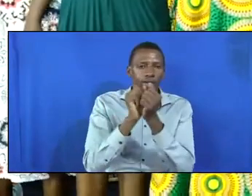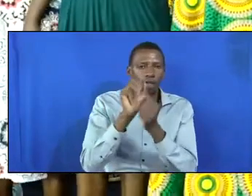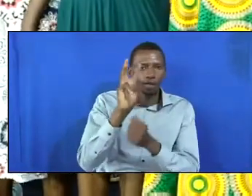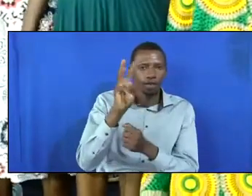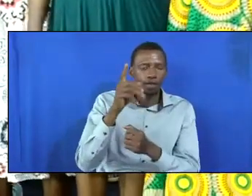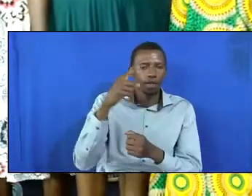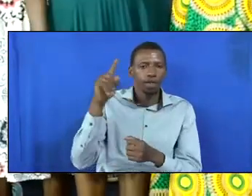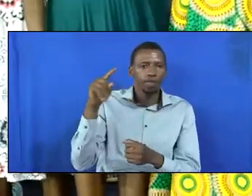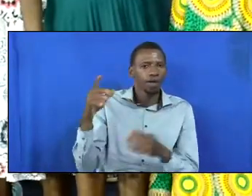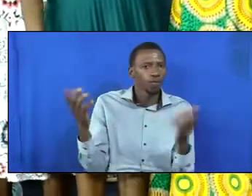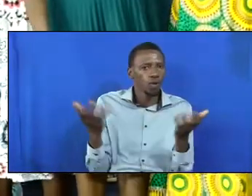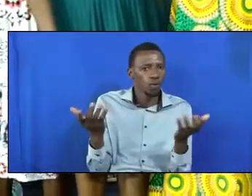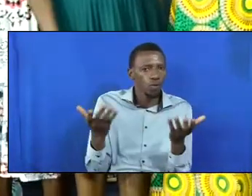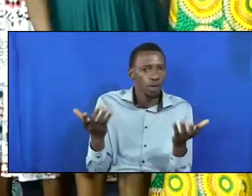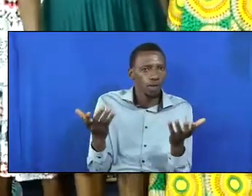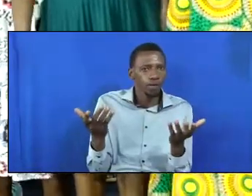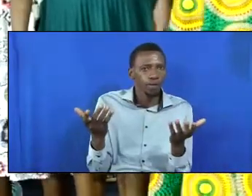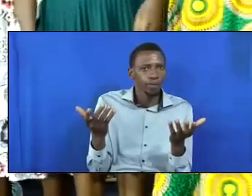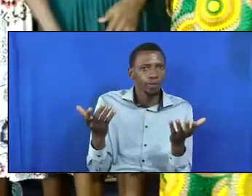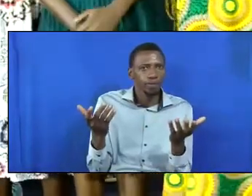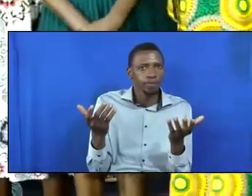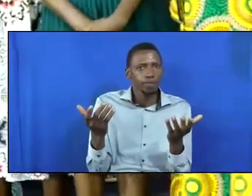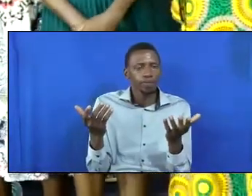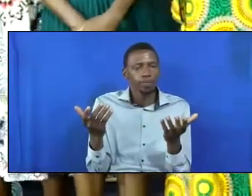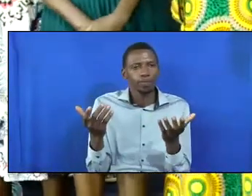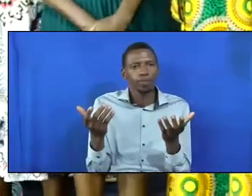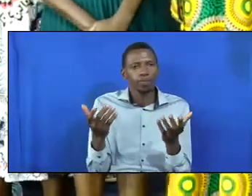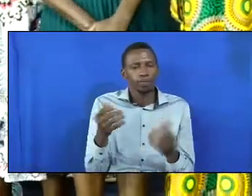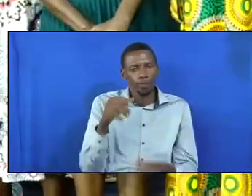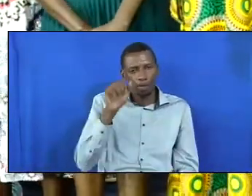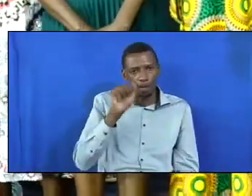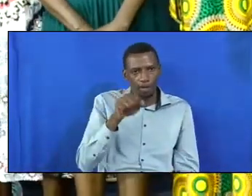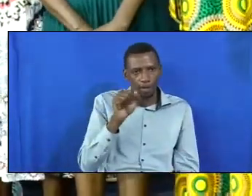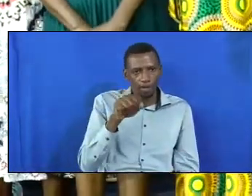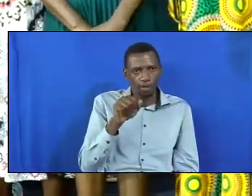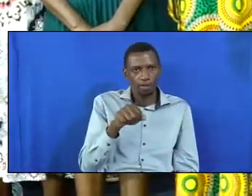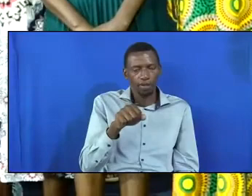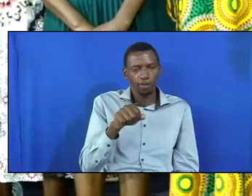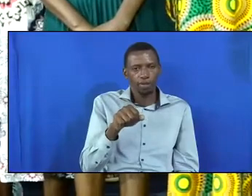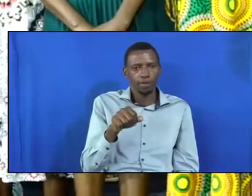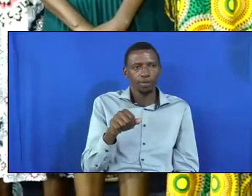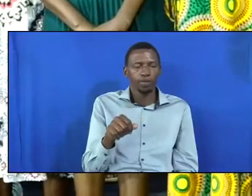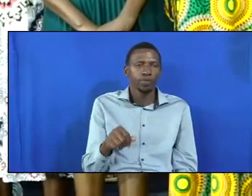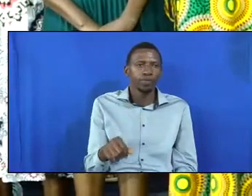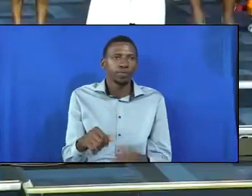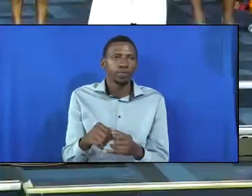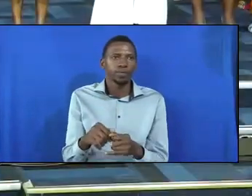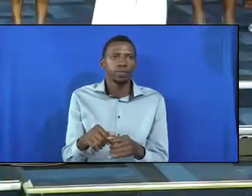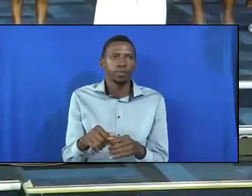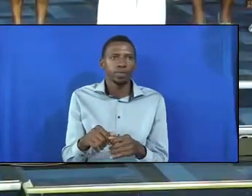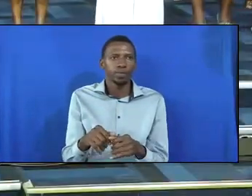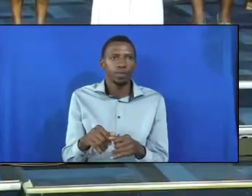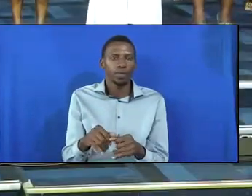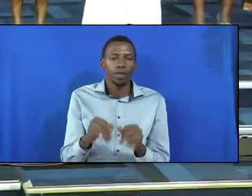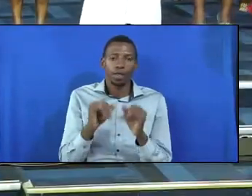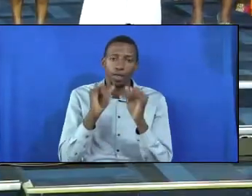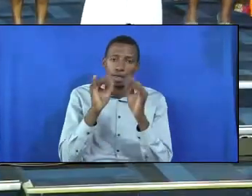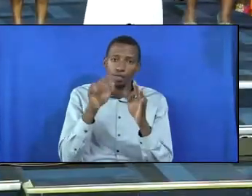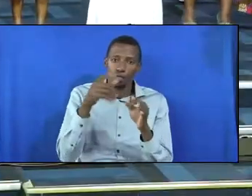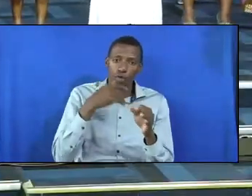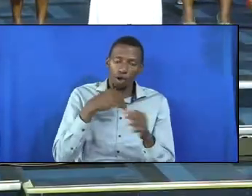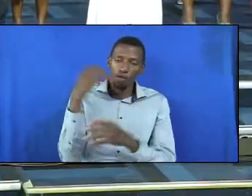Where is Leti? Maybe she's not there. Yes. So if you have an event, an evangelistic